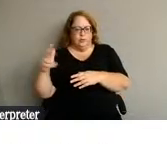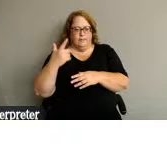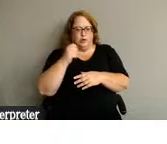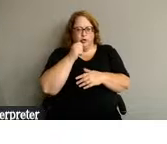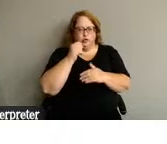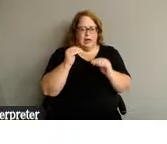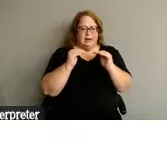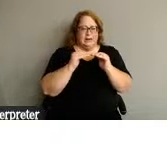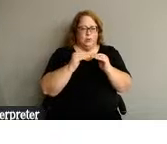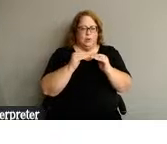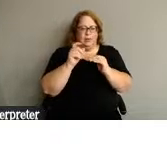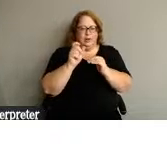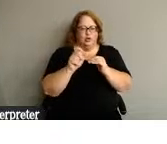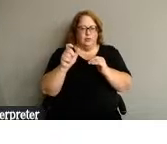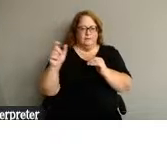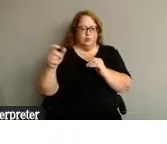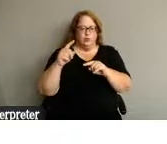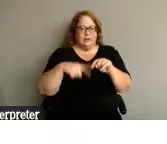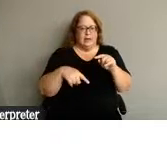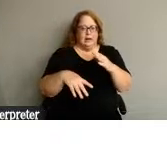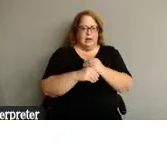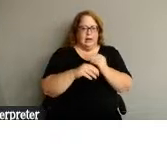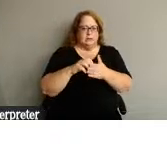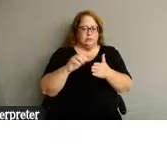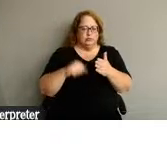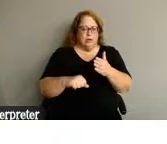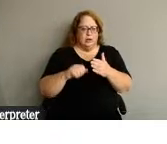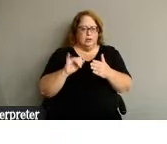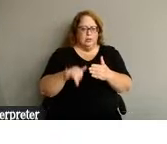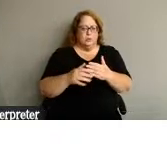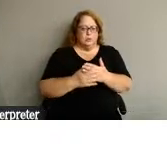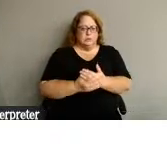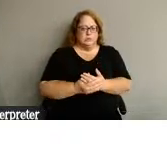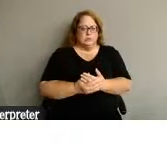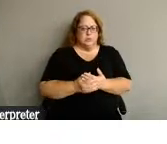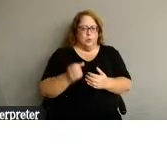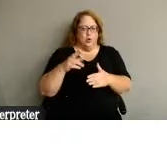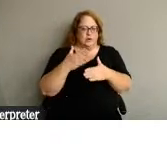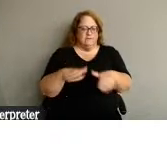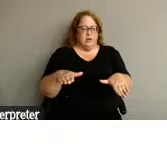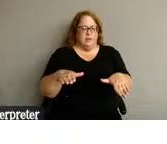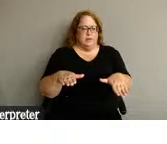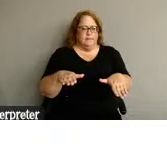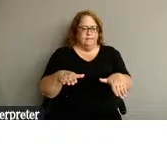those aren't equal intervals, you can't add and subtract those. Or divide them.